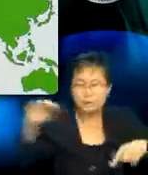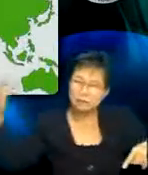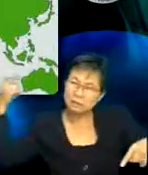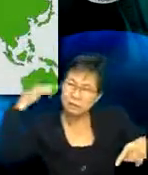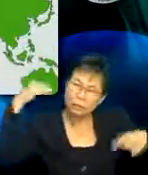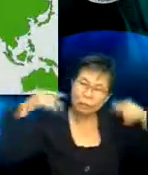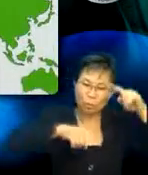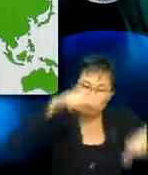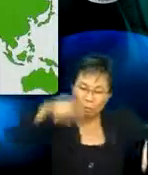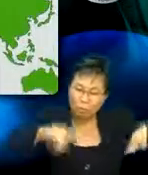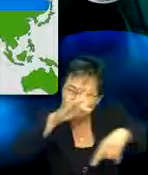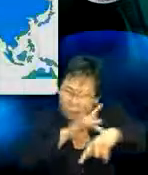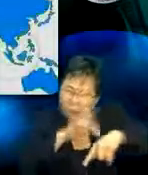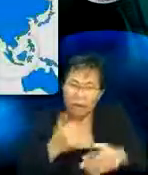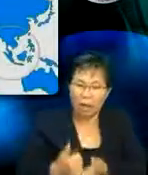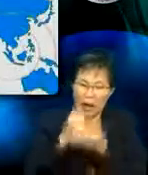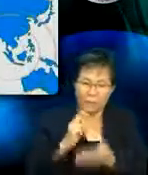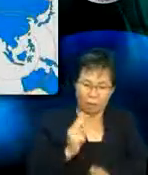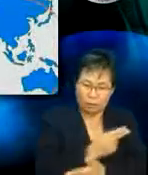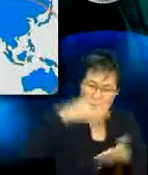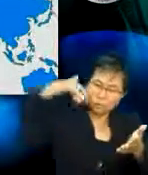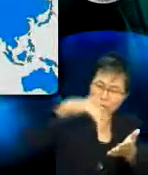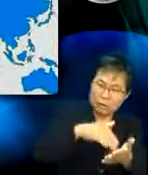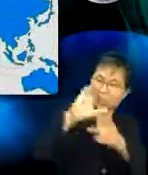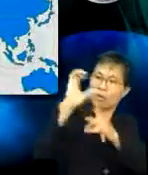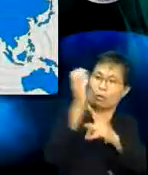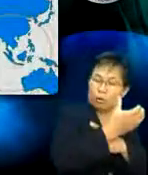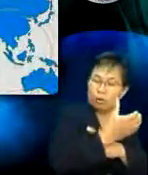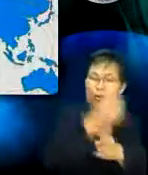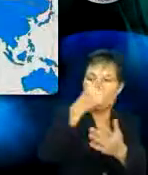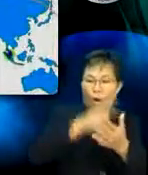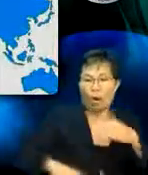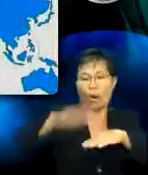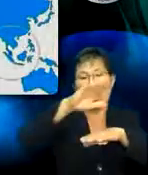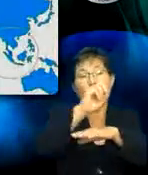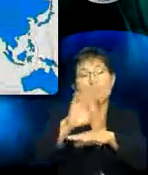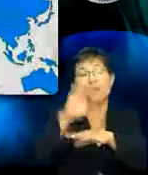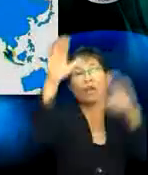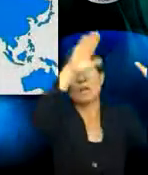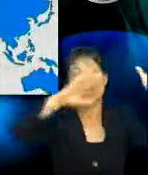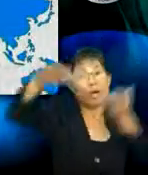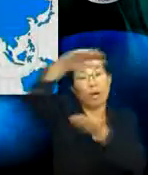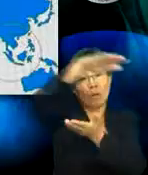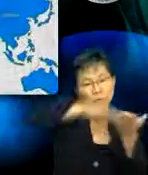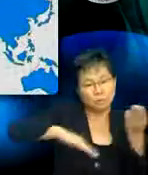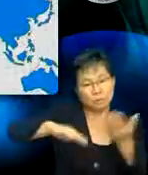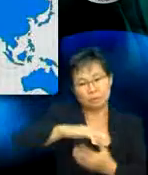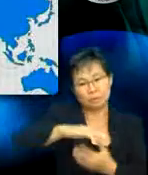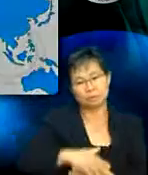waves. They help us to study the conditions of the atmosphere below the clouds.